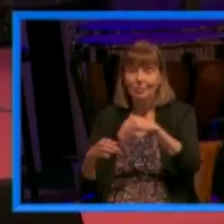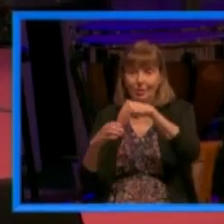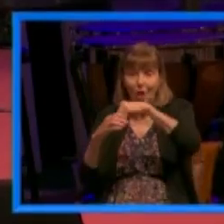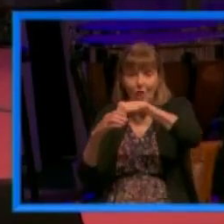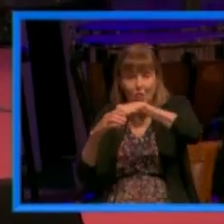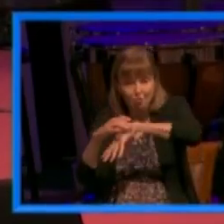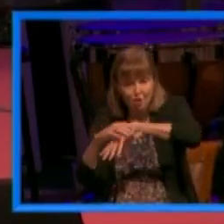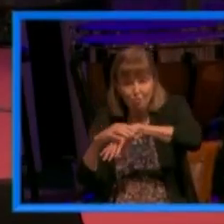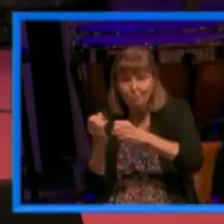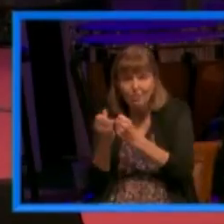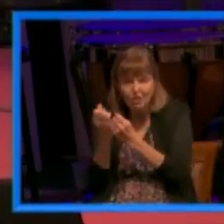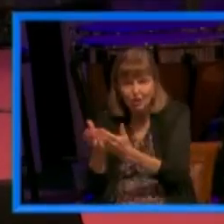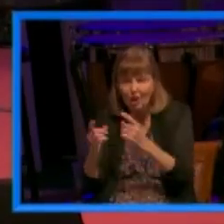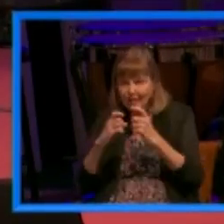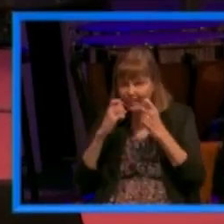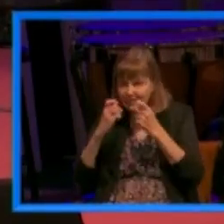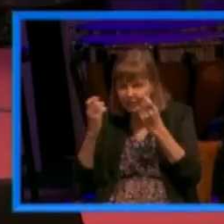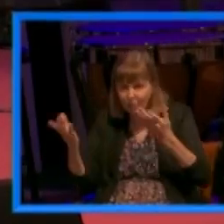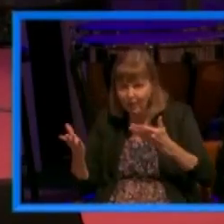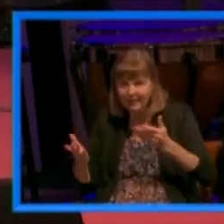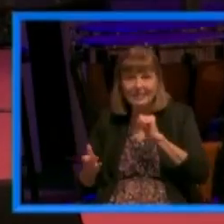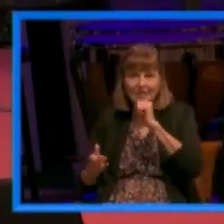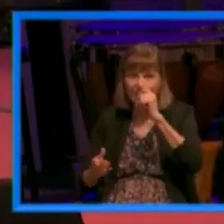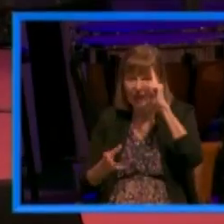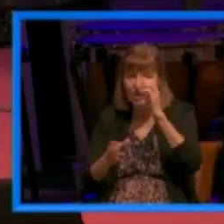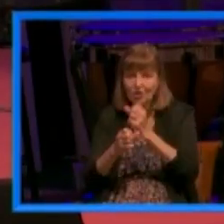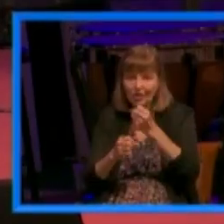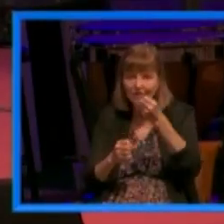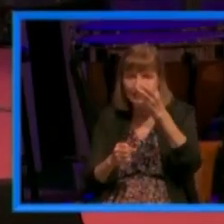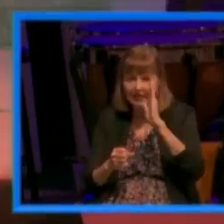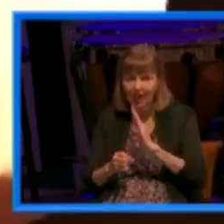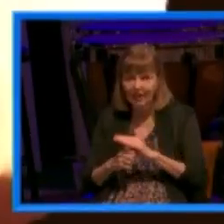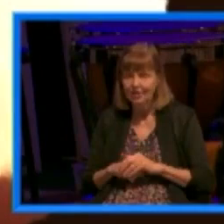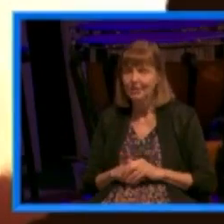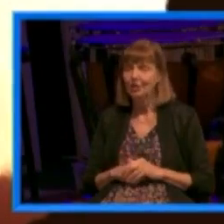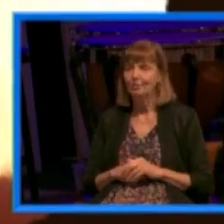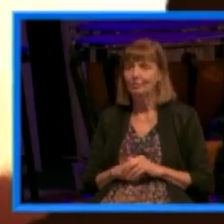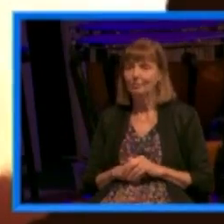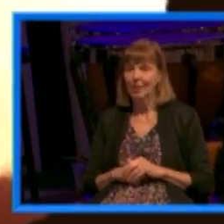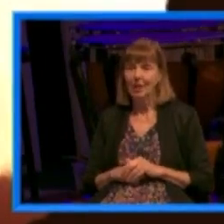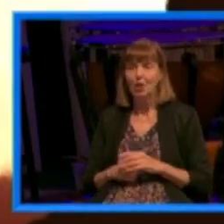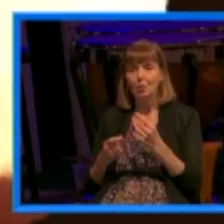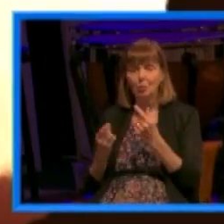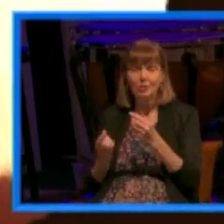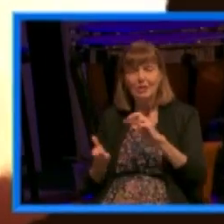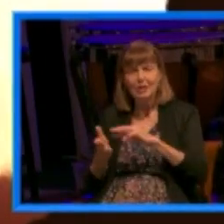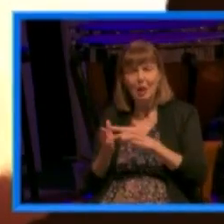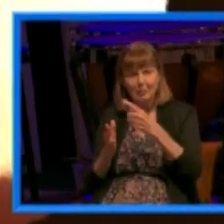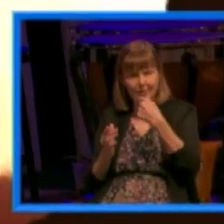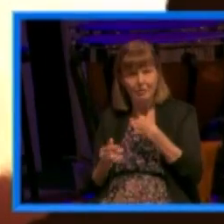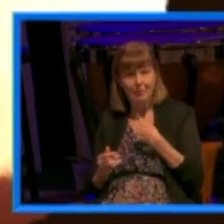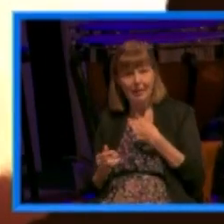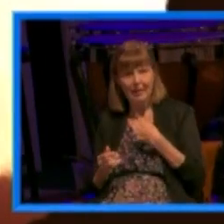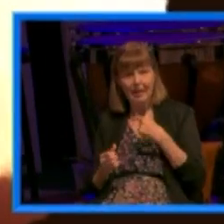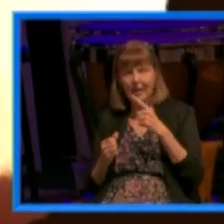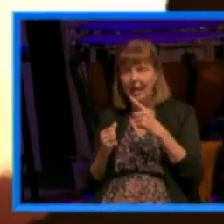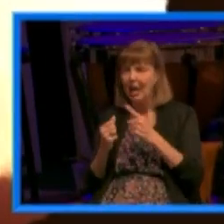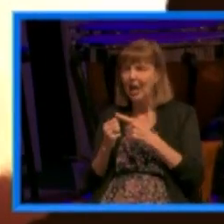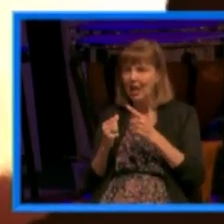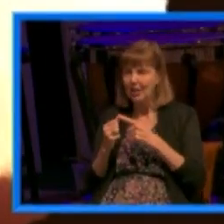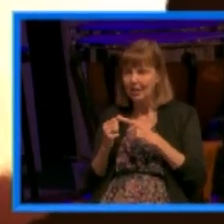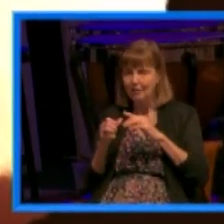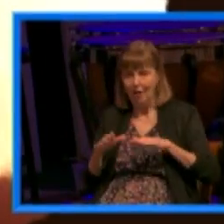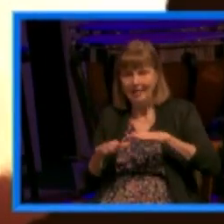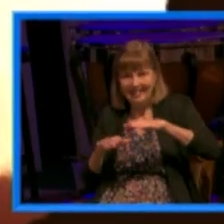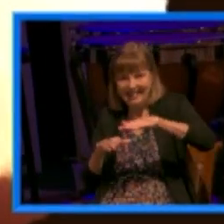for us today? Let me give you this one. The first step in battling sin is trusting God. The first step in